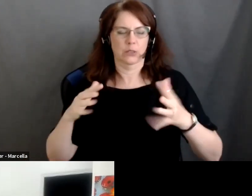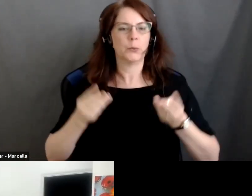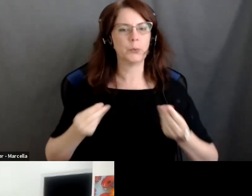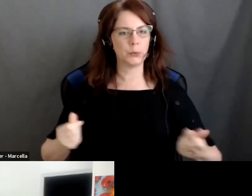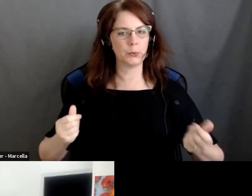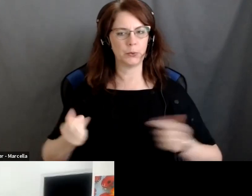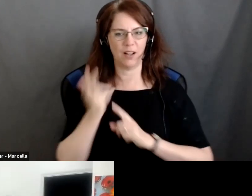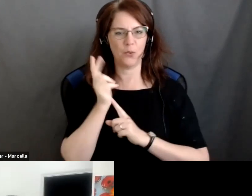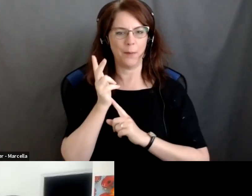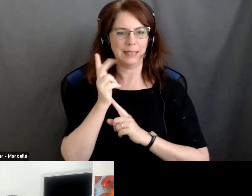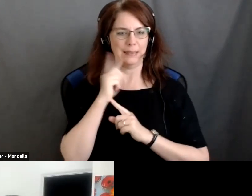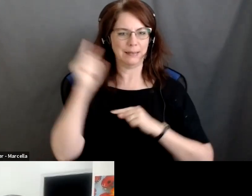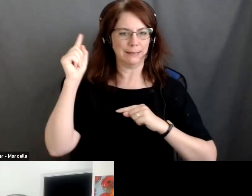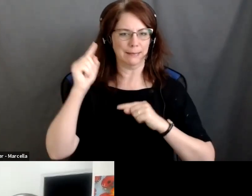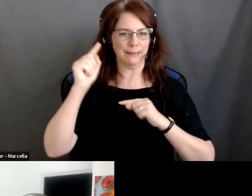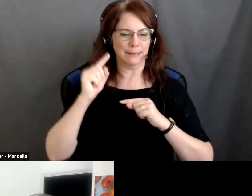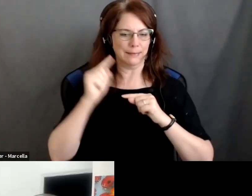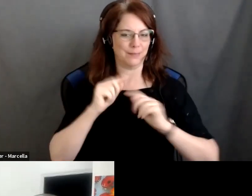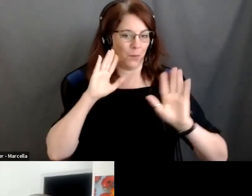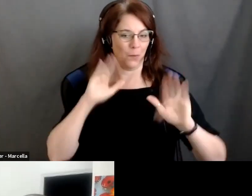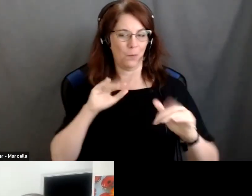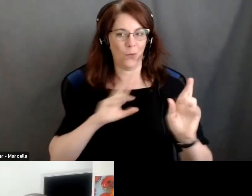3 minutes and counting. So I hope you're ready.